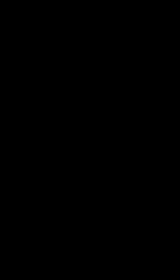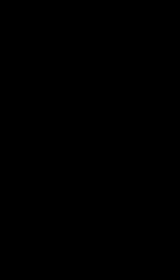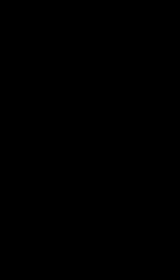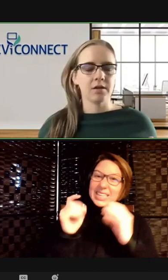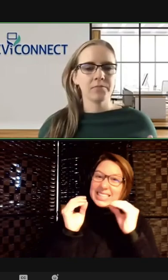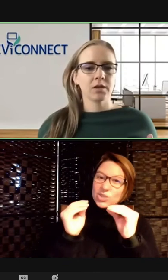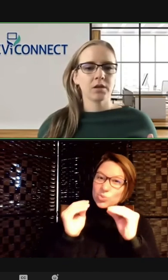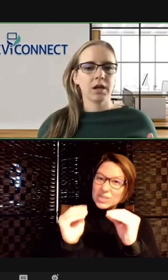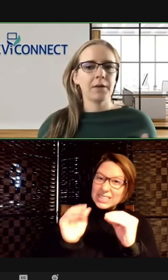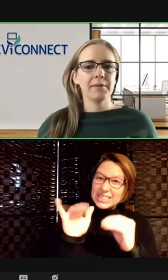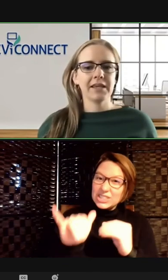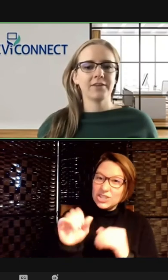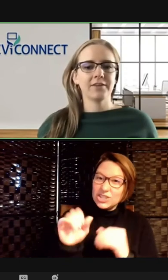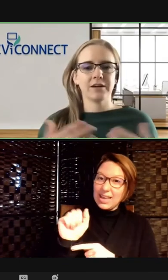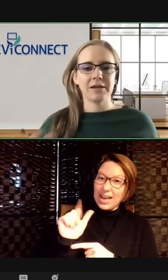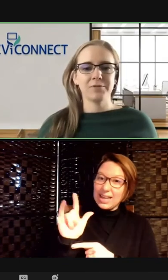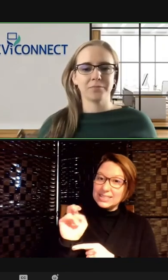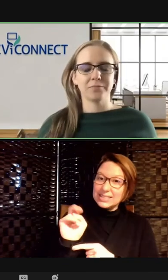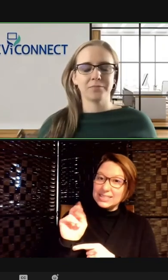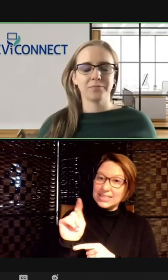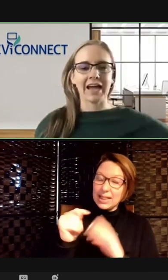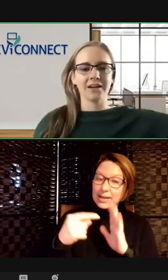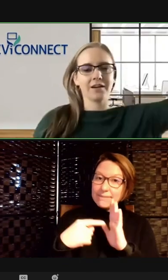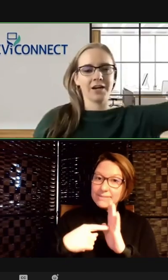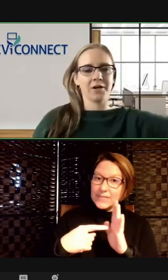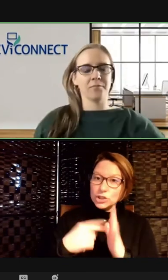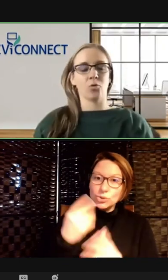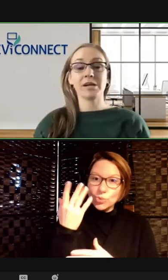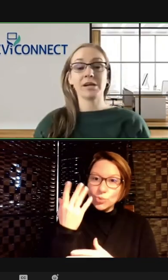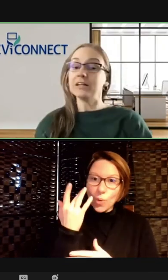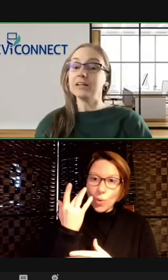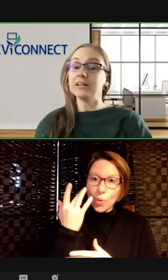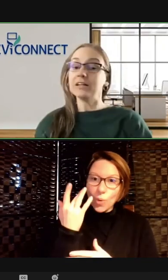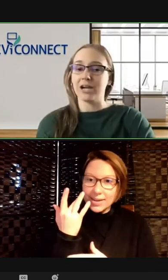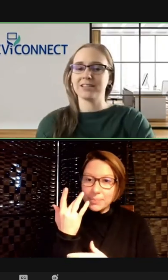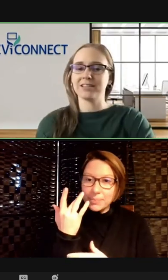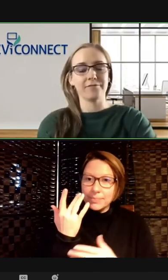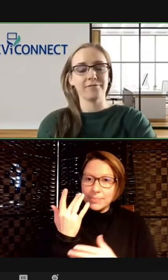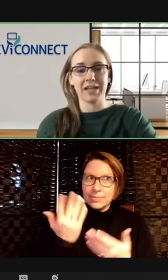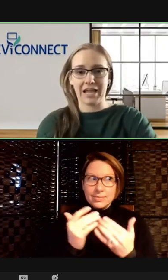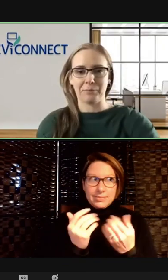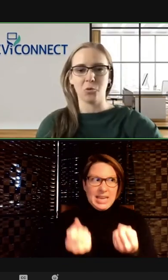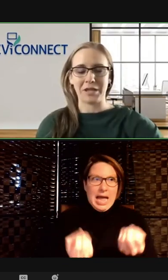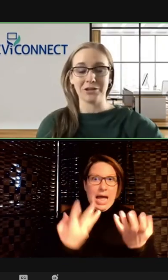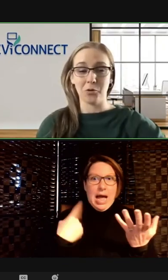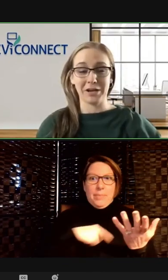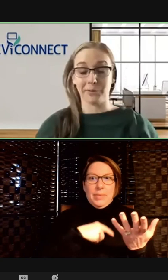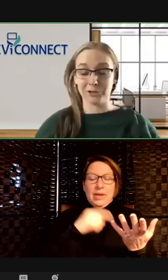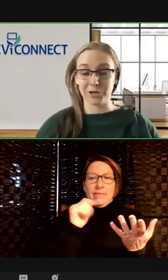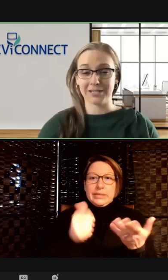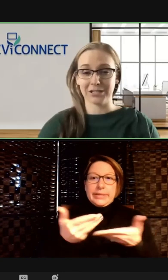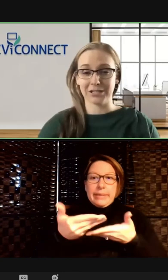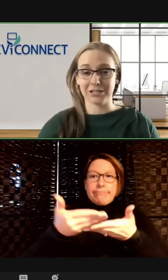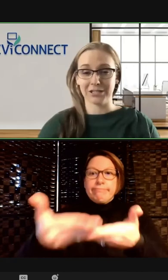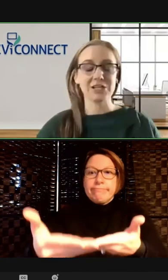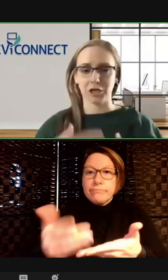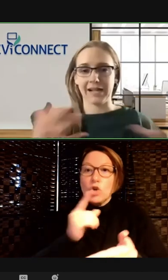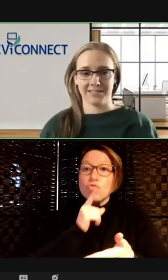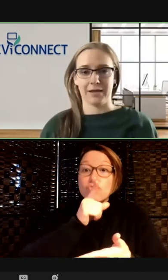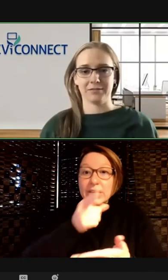when you think about it, how many of us are able to provide real objects every time we go in and we're trying